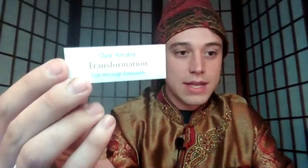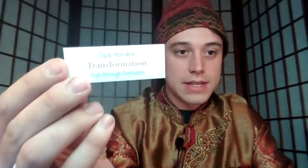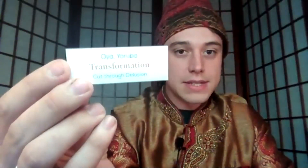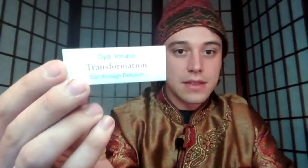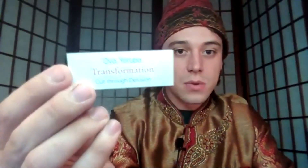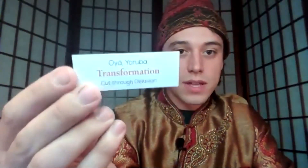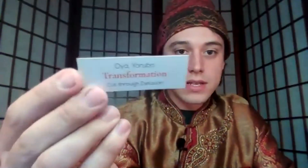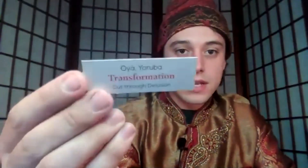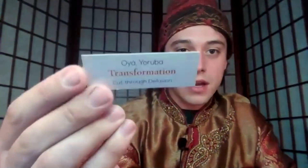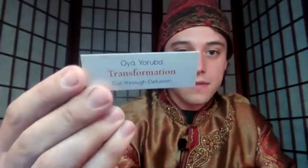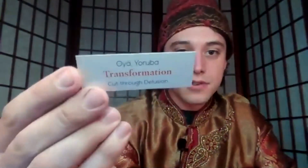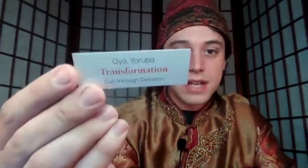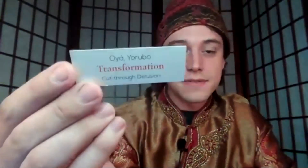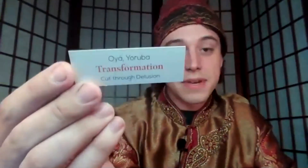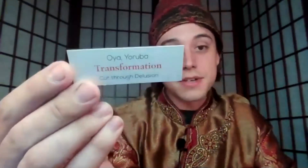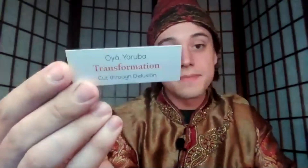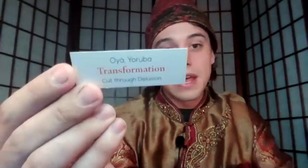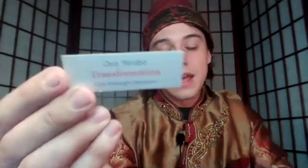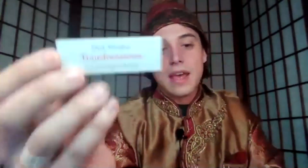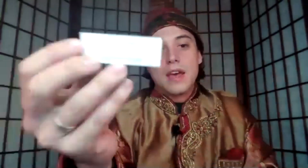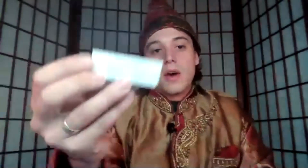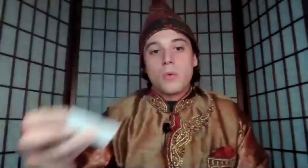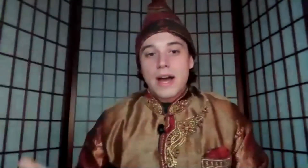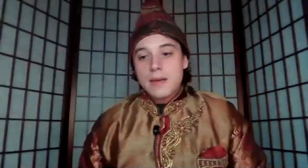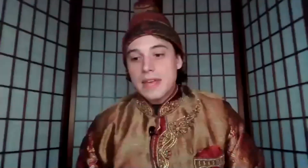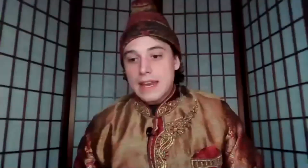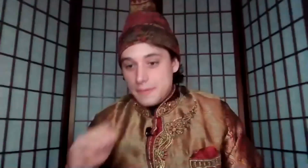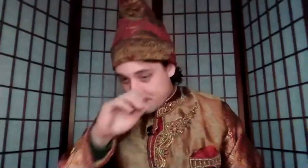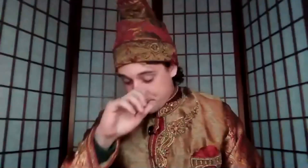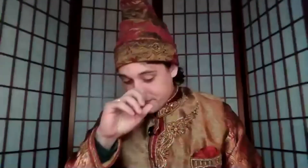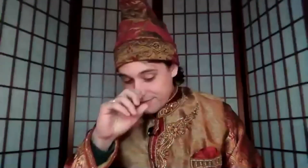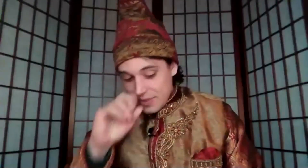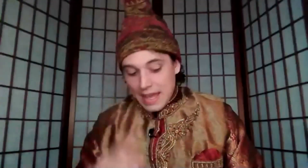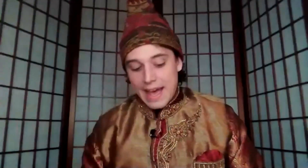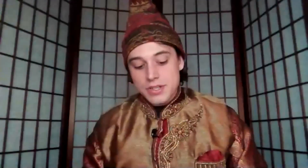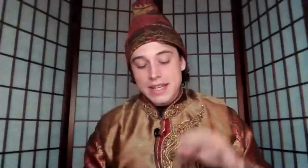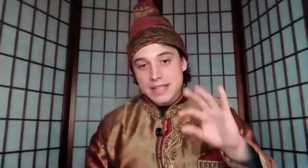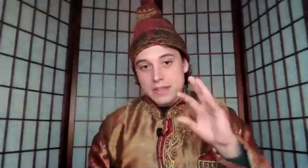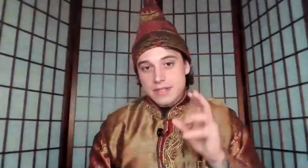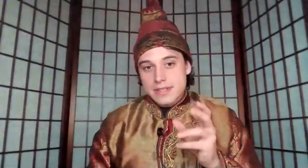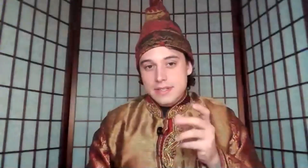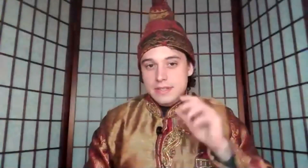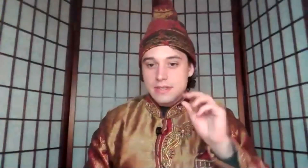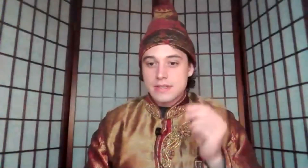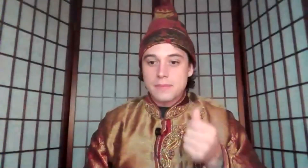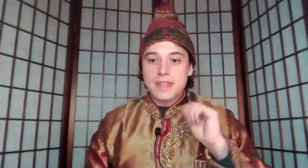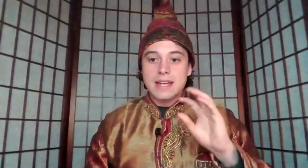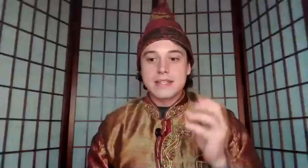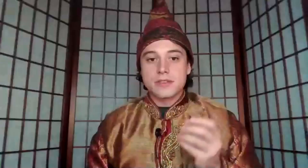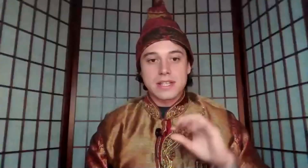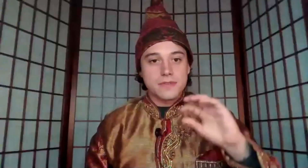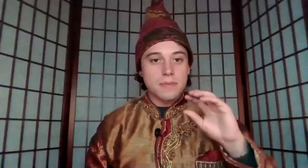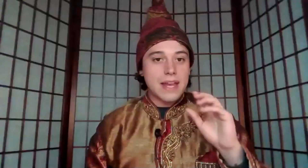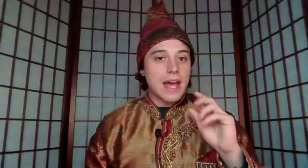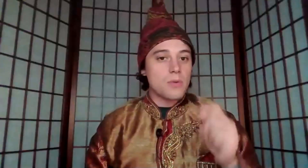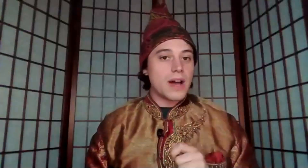Oya is the wind of transformation. What I am getting actually is there's something that